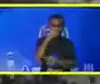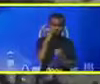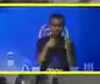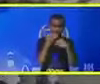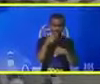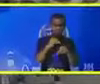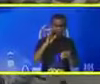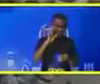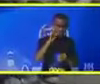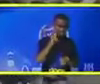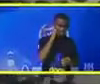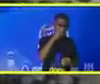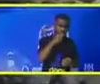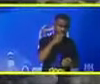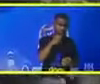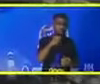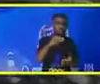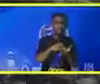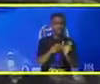you have eaten your child.